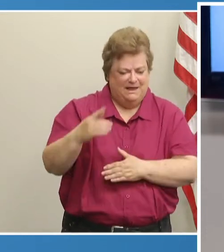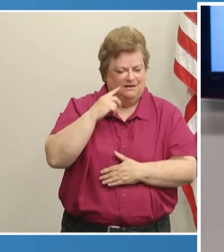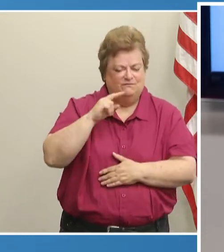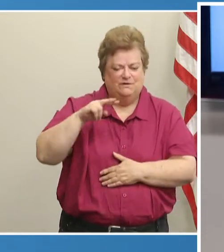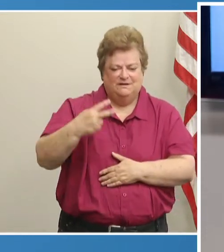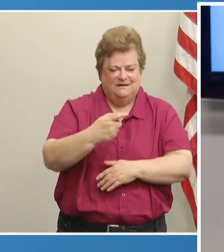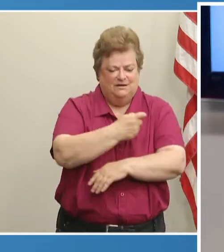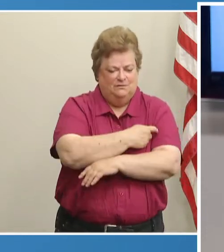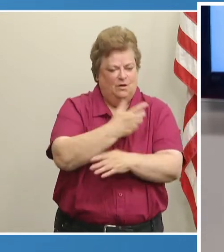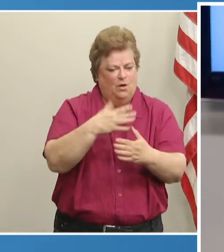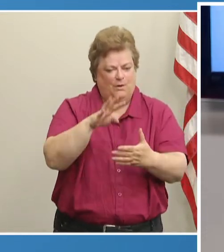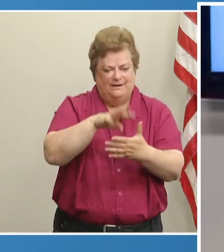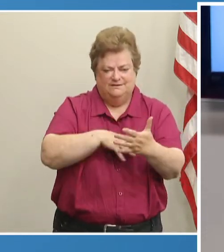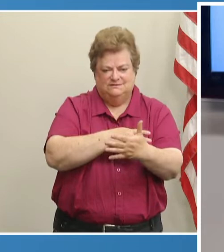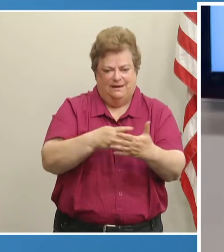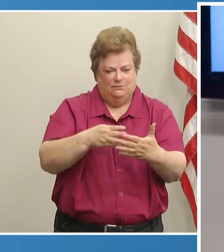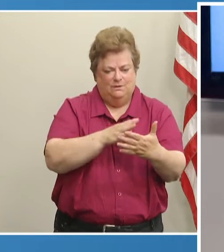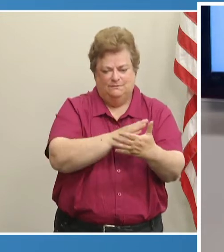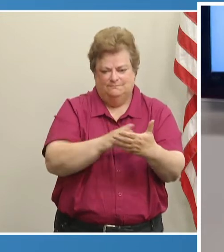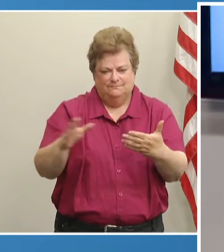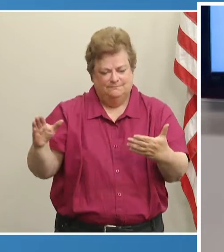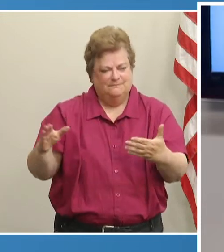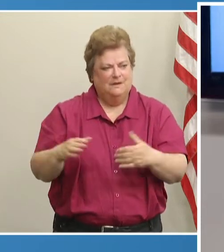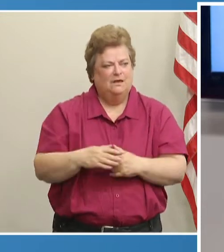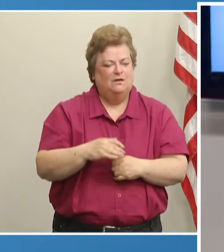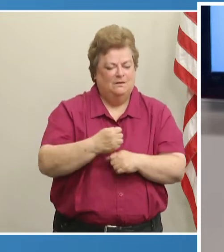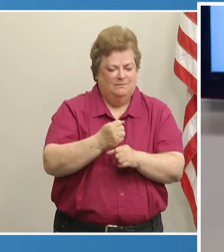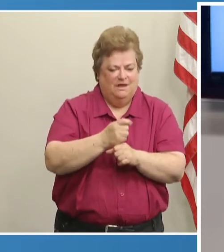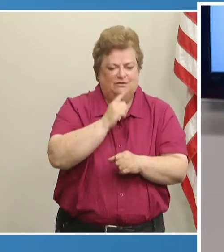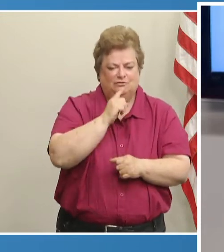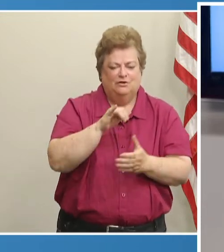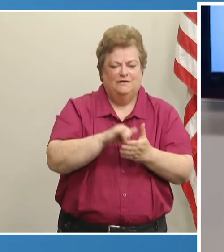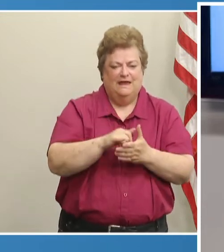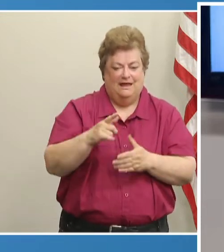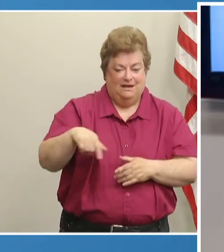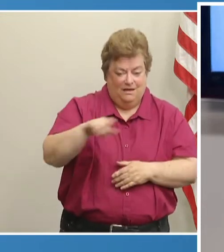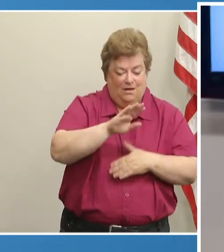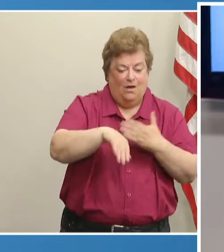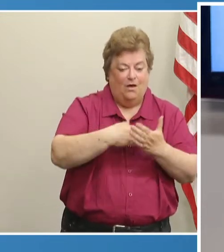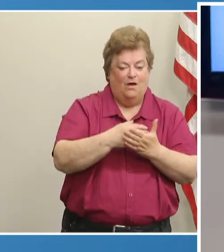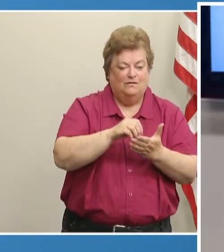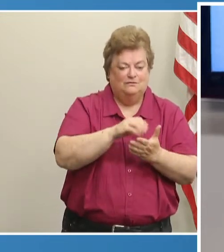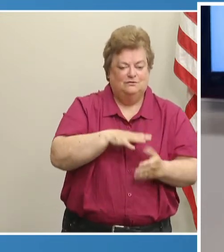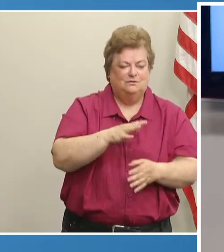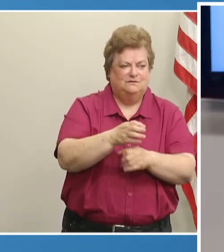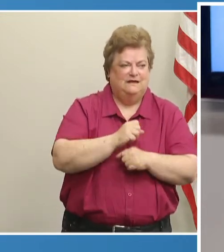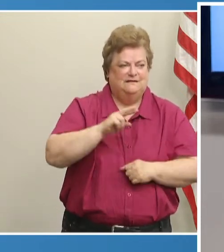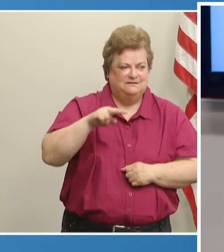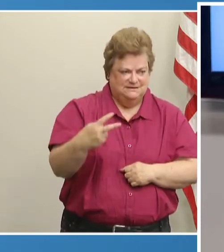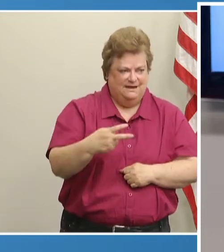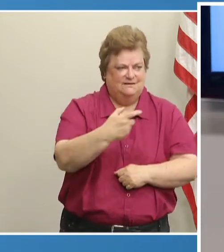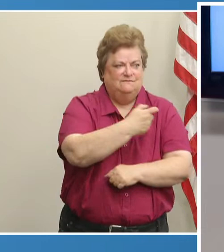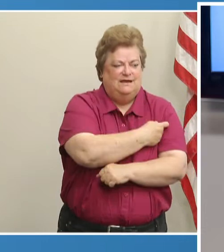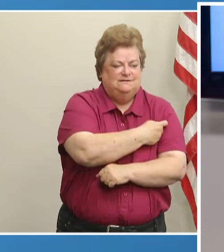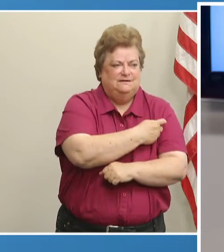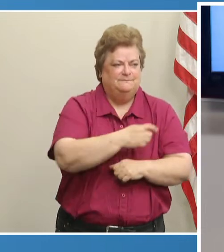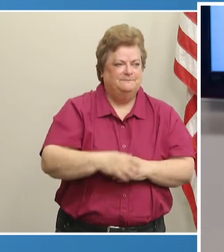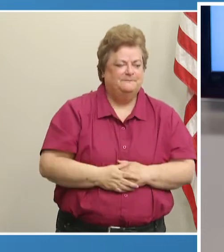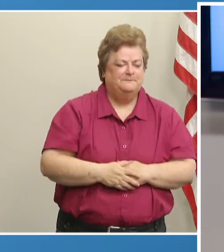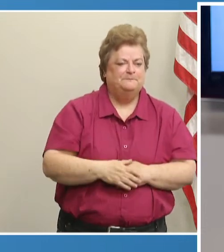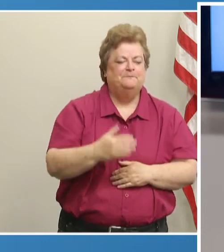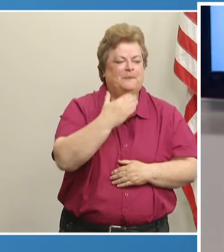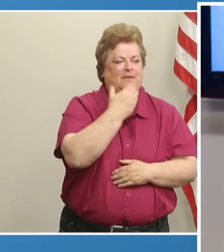days scheduled. So we're going to make sure that those students receive their second vaccine.